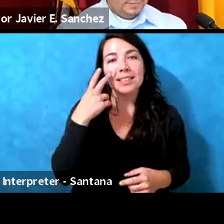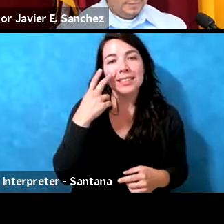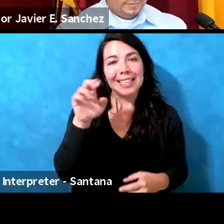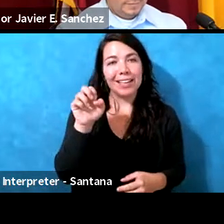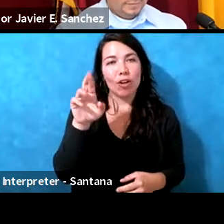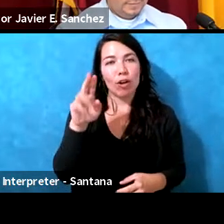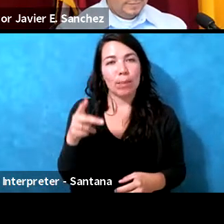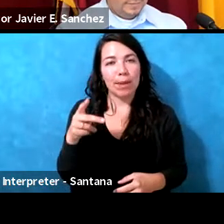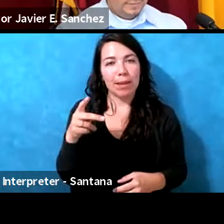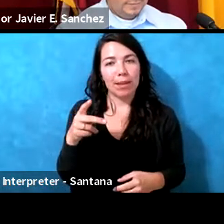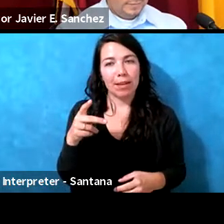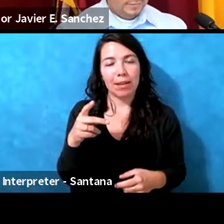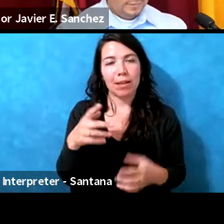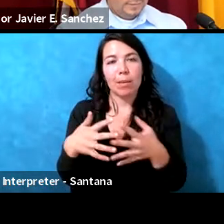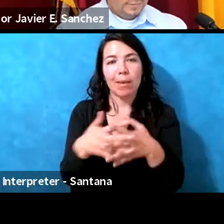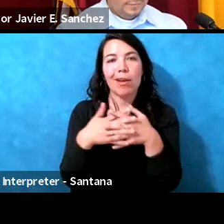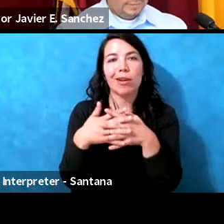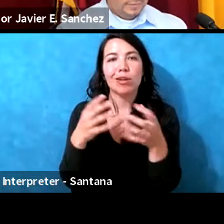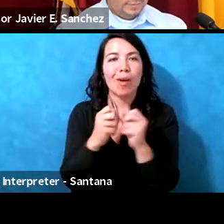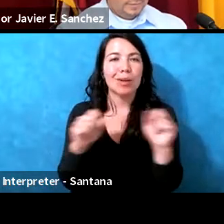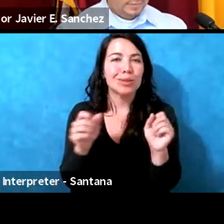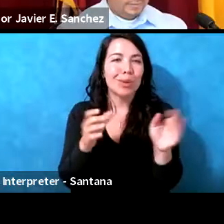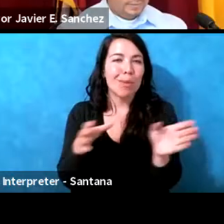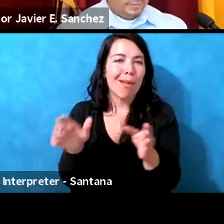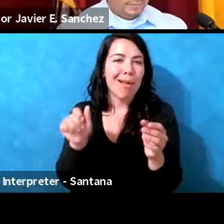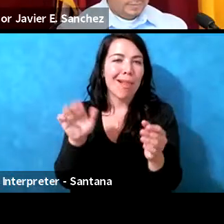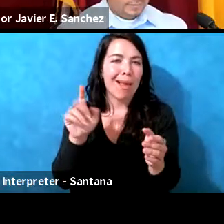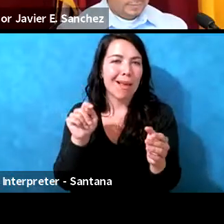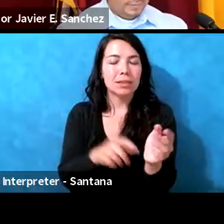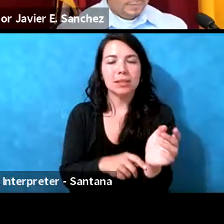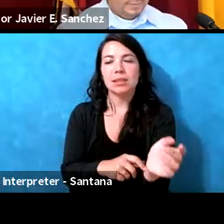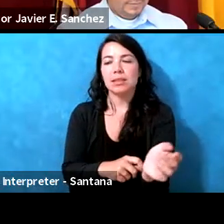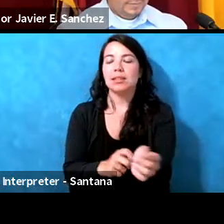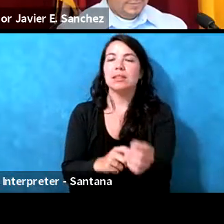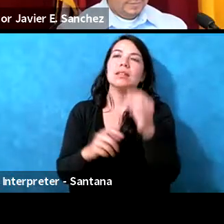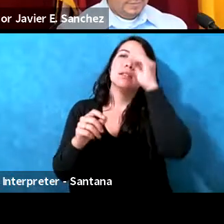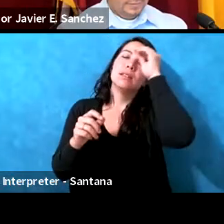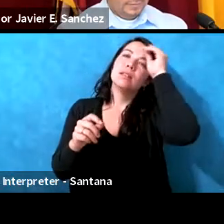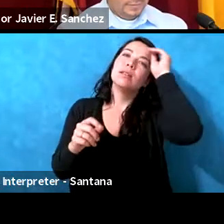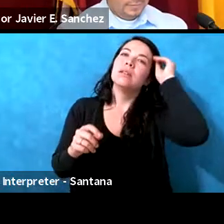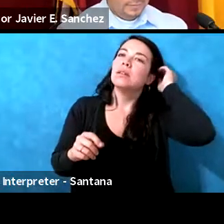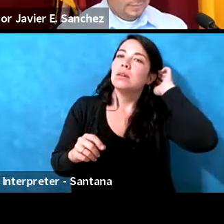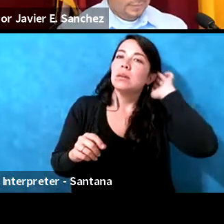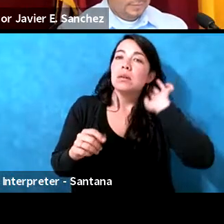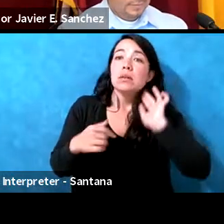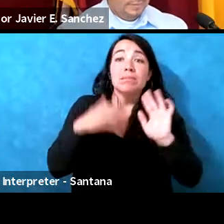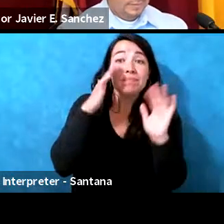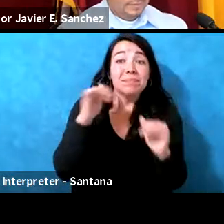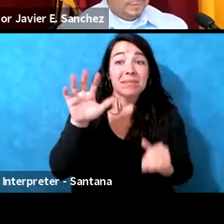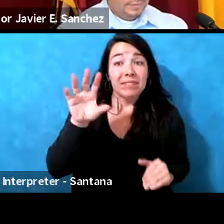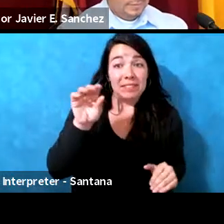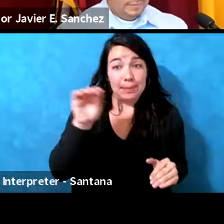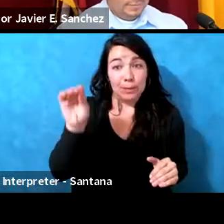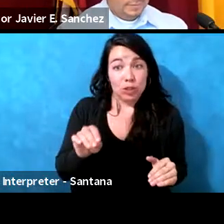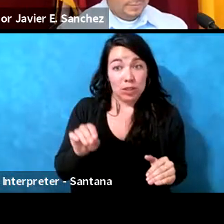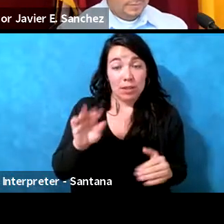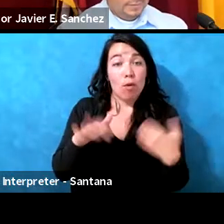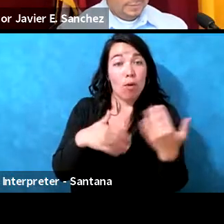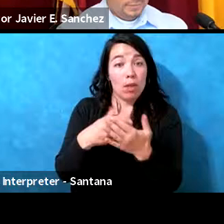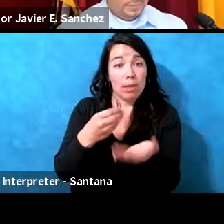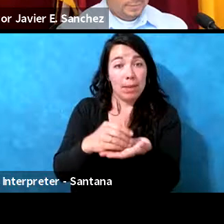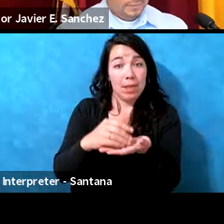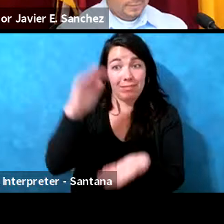Rescue Plan Act, we're expecting 50% of our total allocation. So 50% of that total allocation